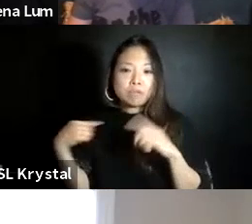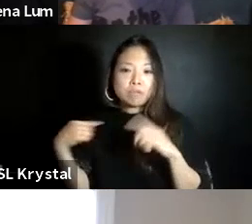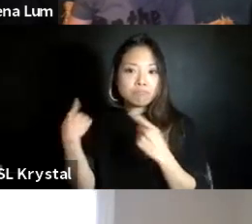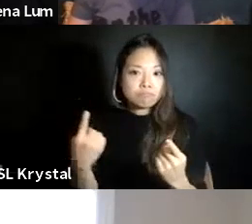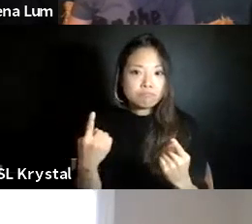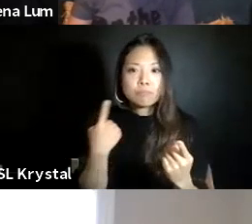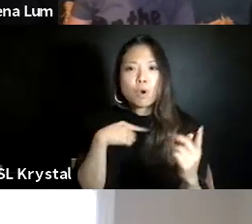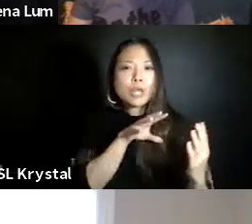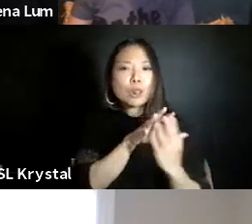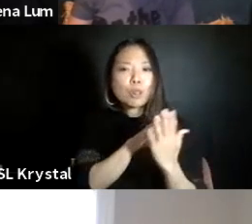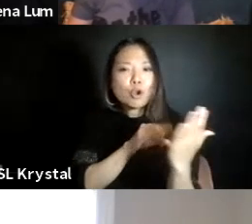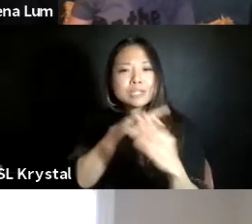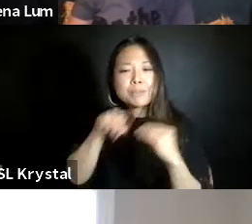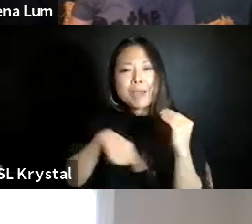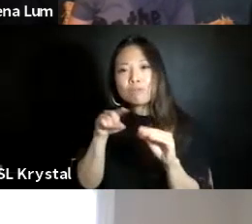and